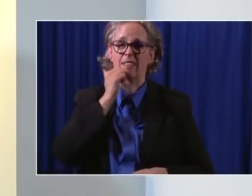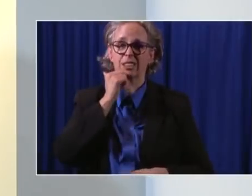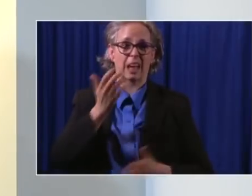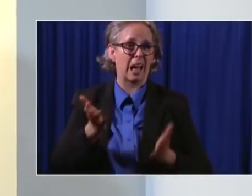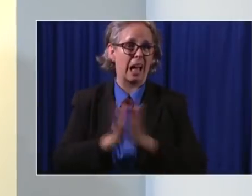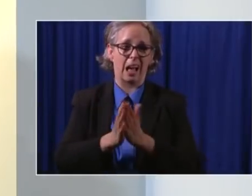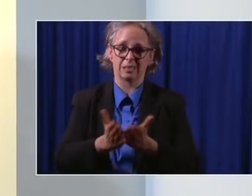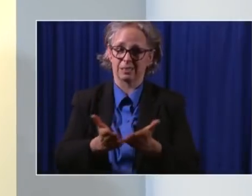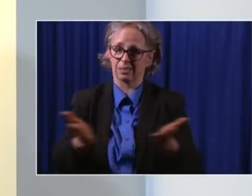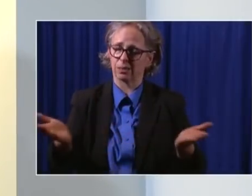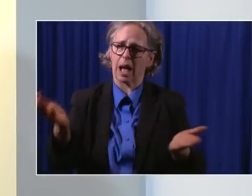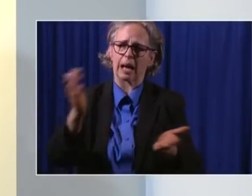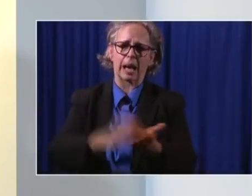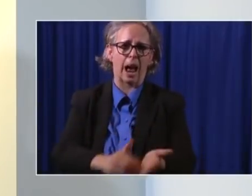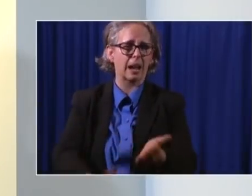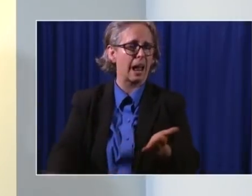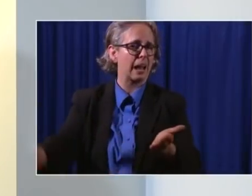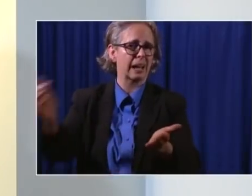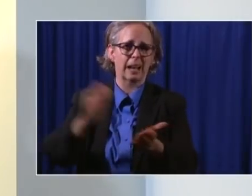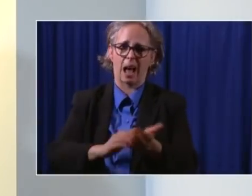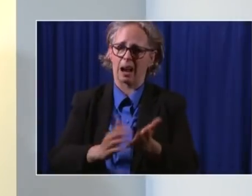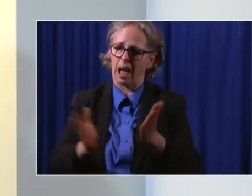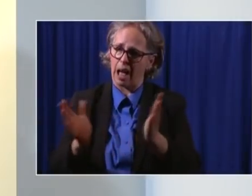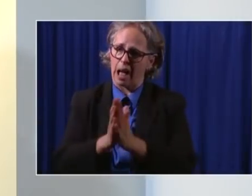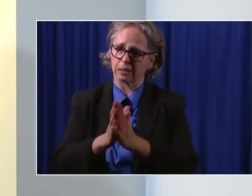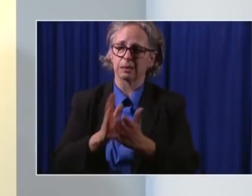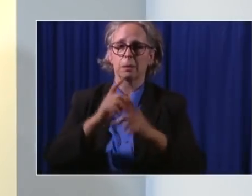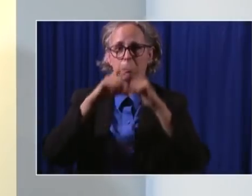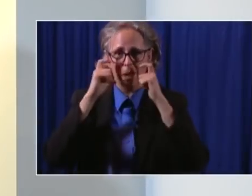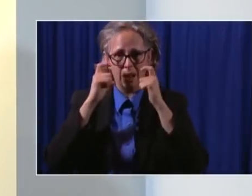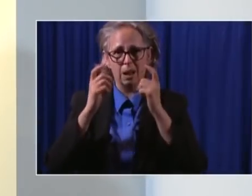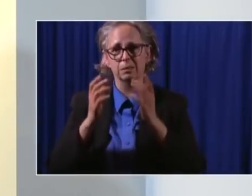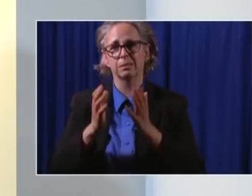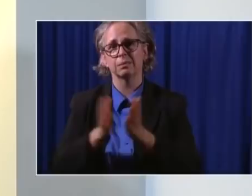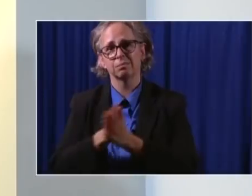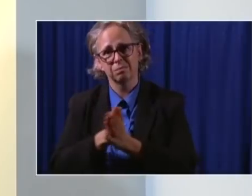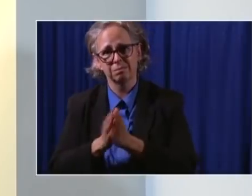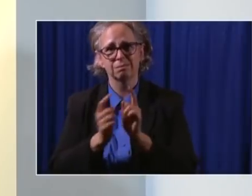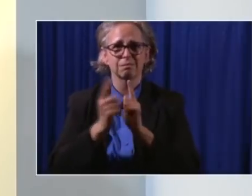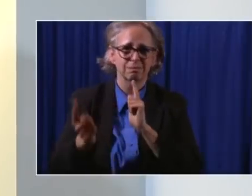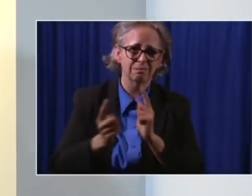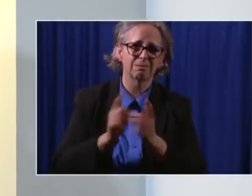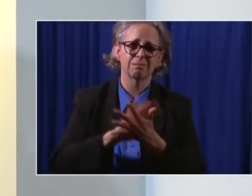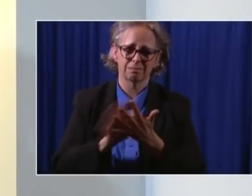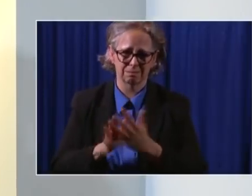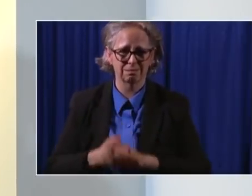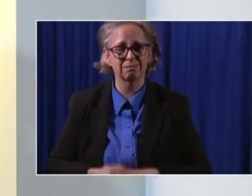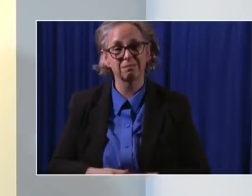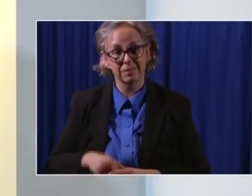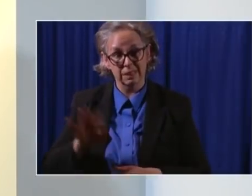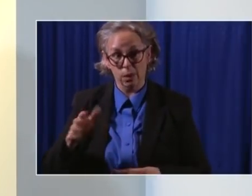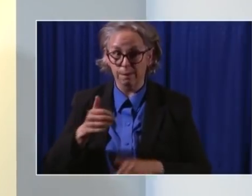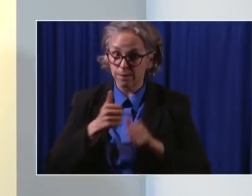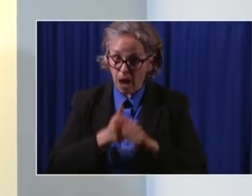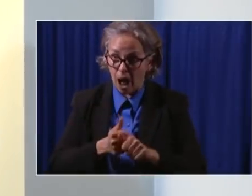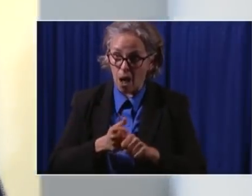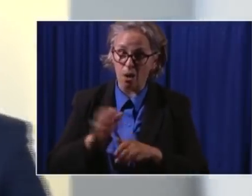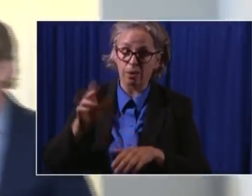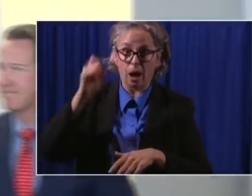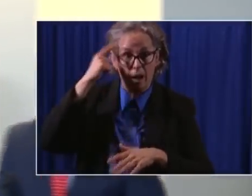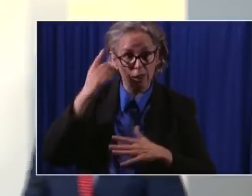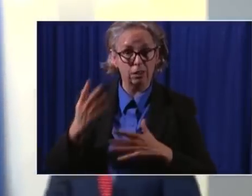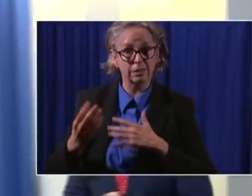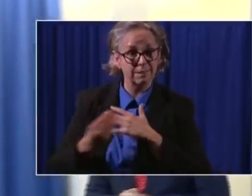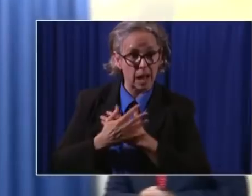than he has. He does it every day. And the more we listen to his advice, the better off we're going to be in the long run. Andy,